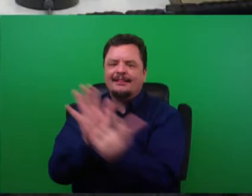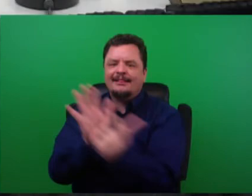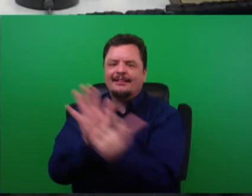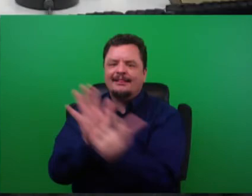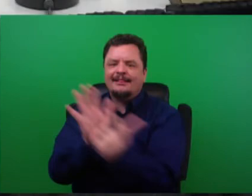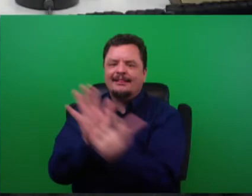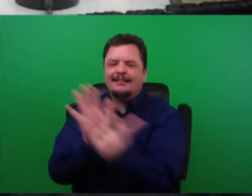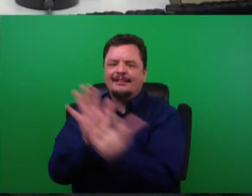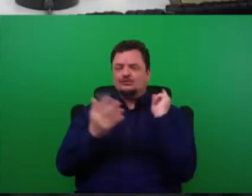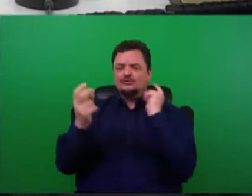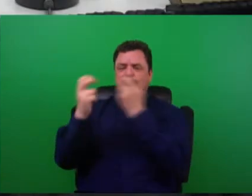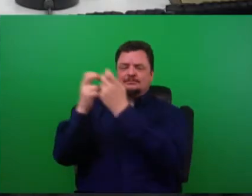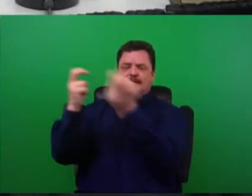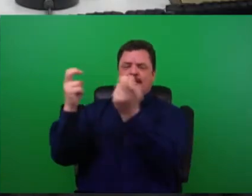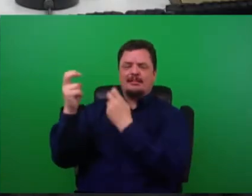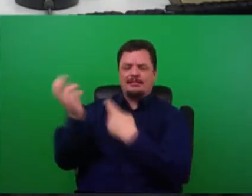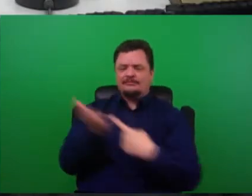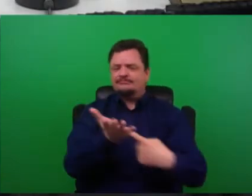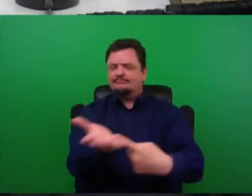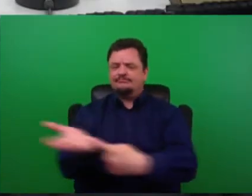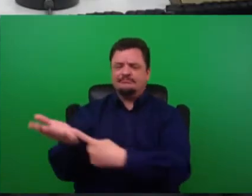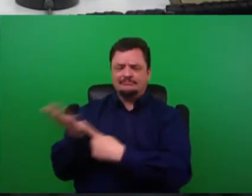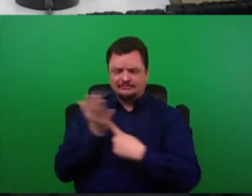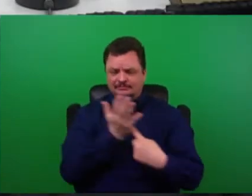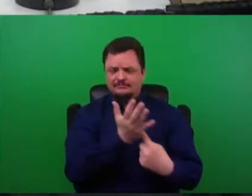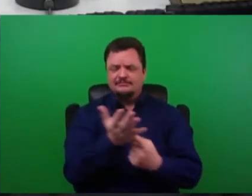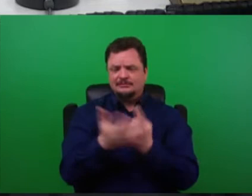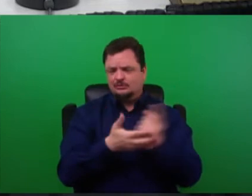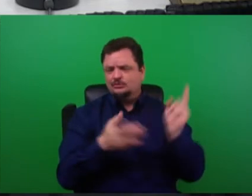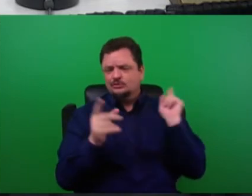maybe he can help me out here, but from a more